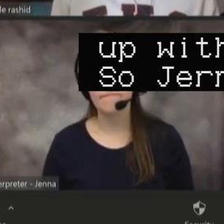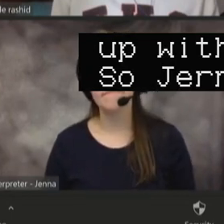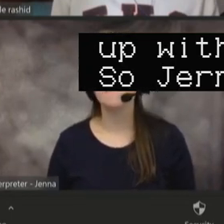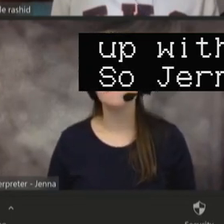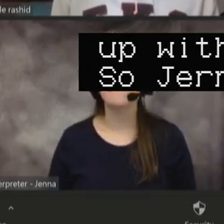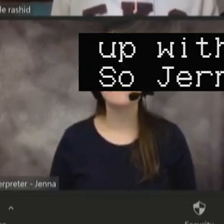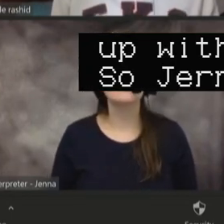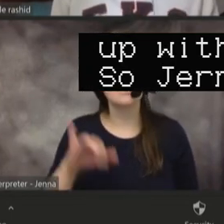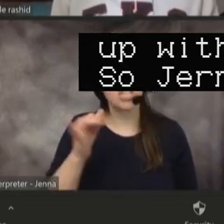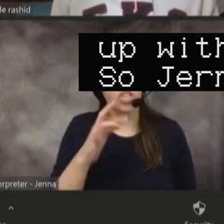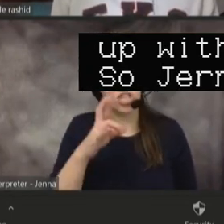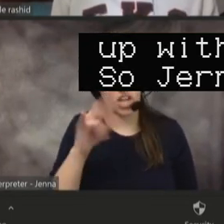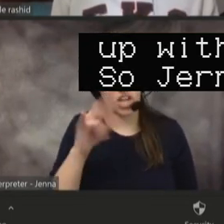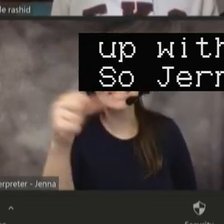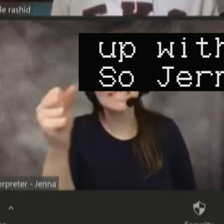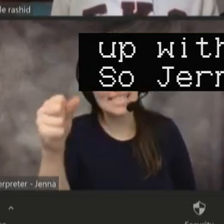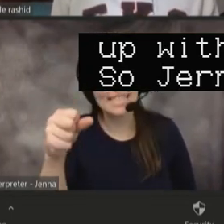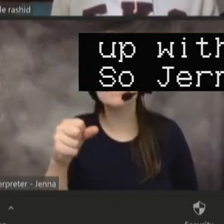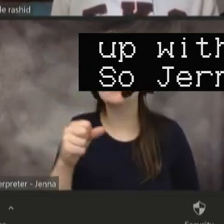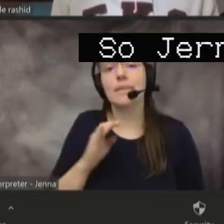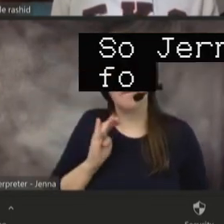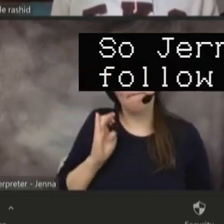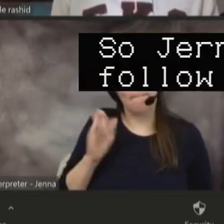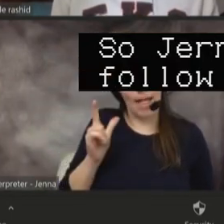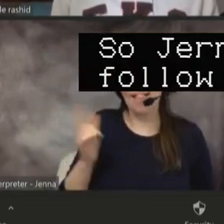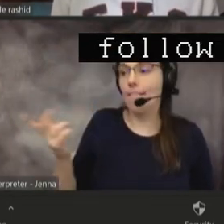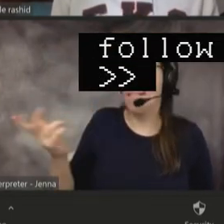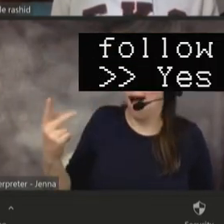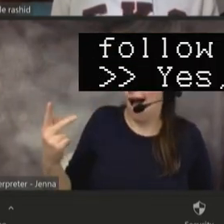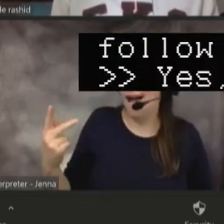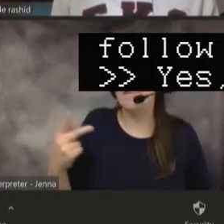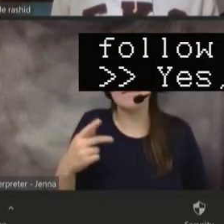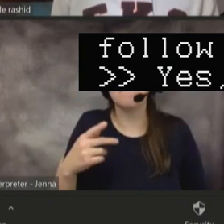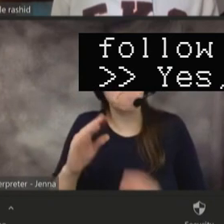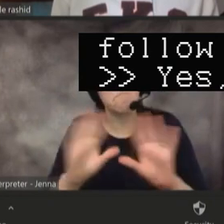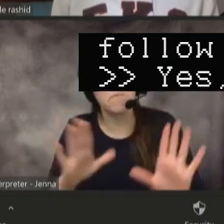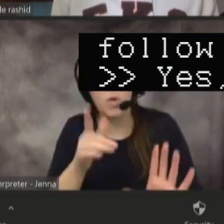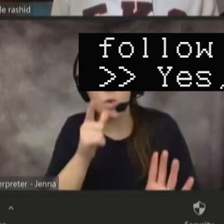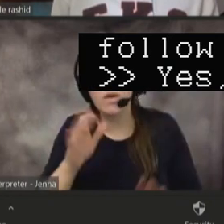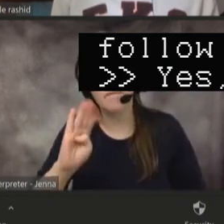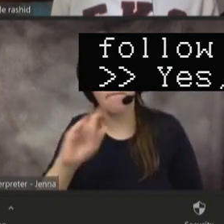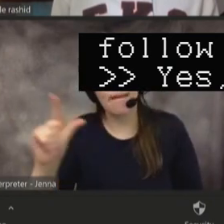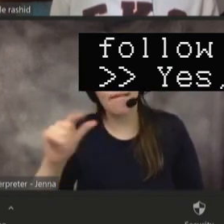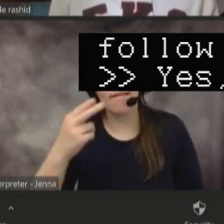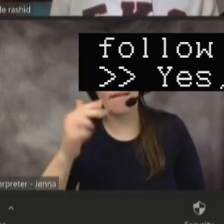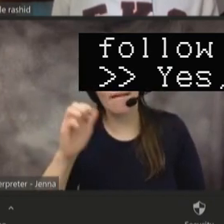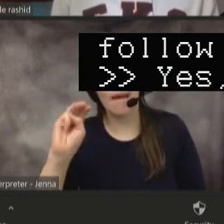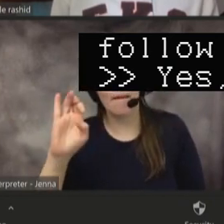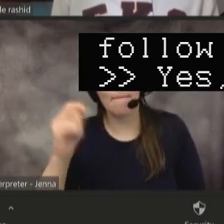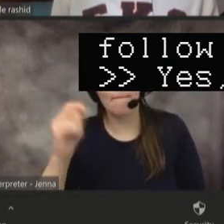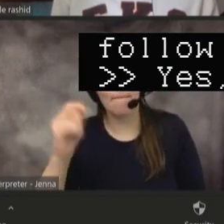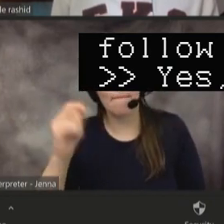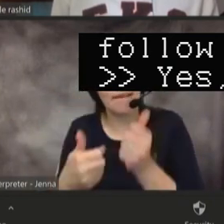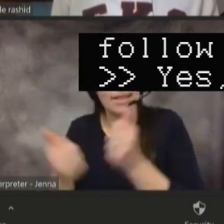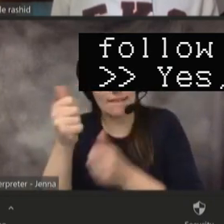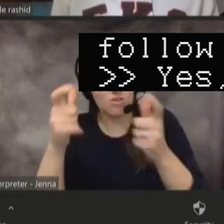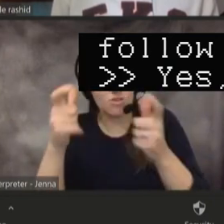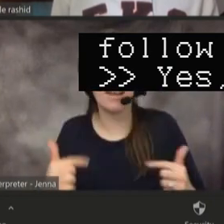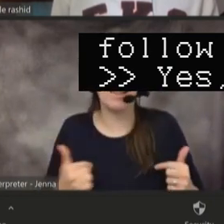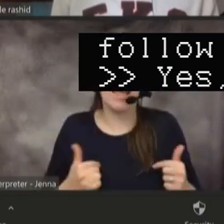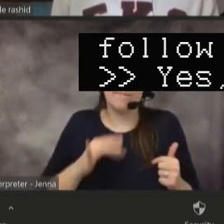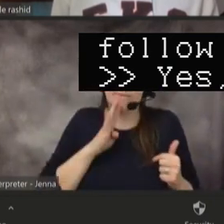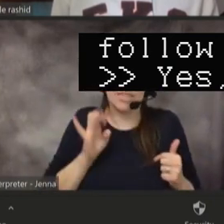Yes, Bill and I were in, Bill Henning, the executive director, and this is Jerry, by the